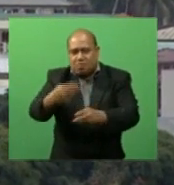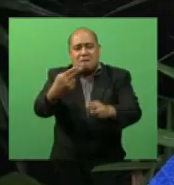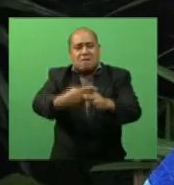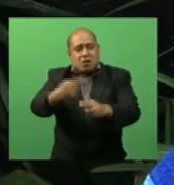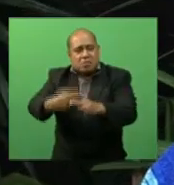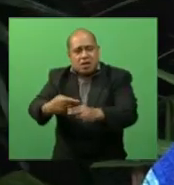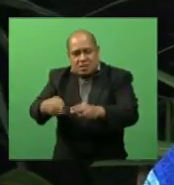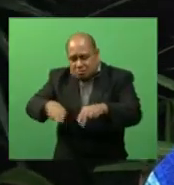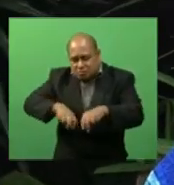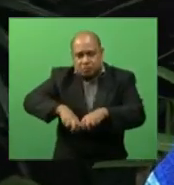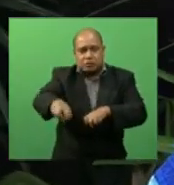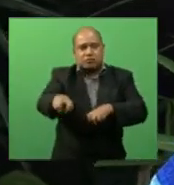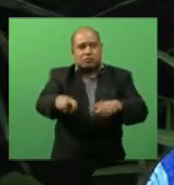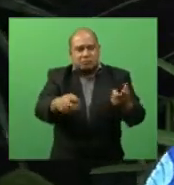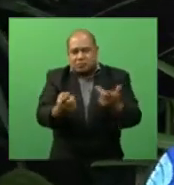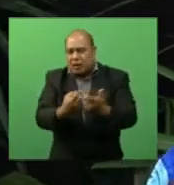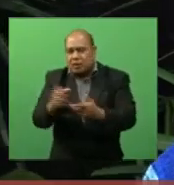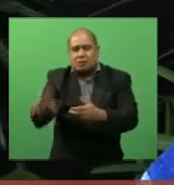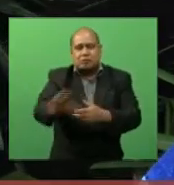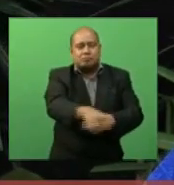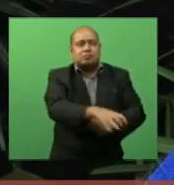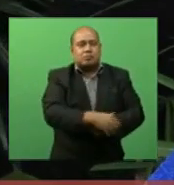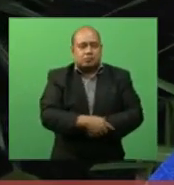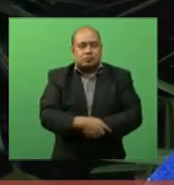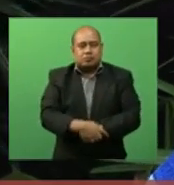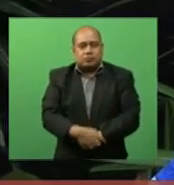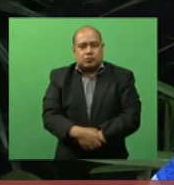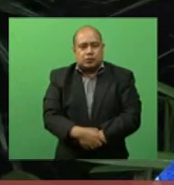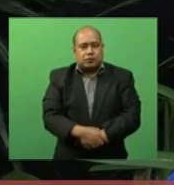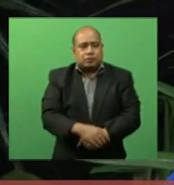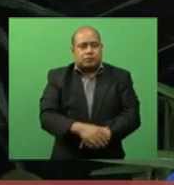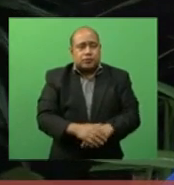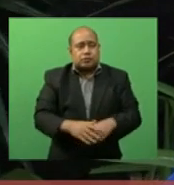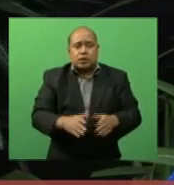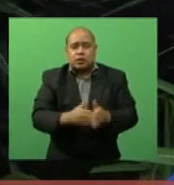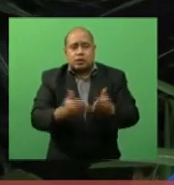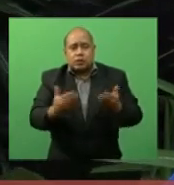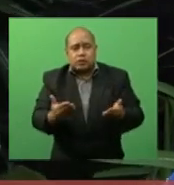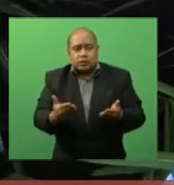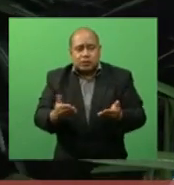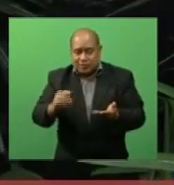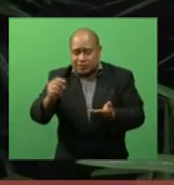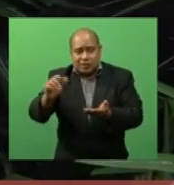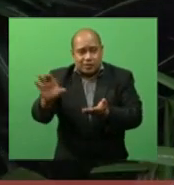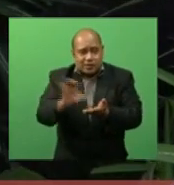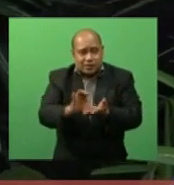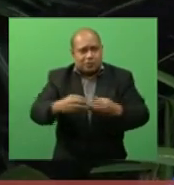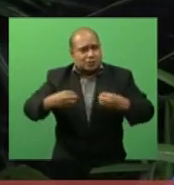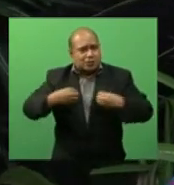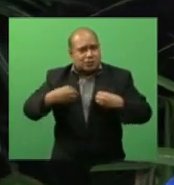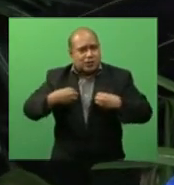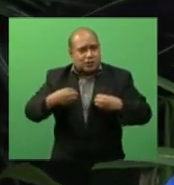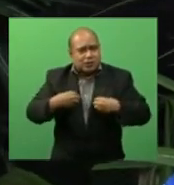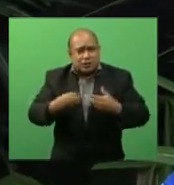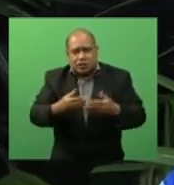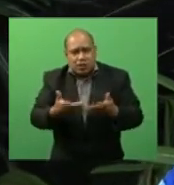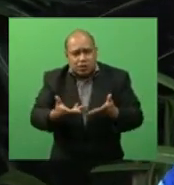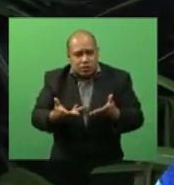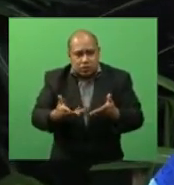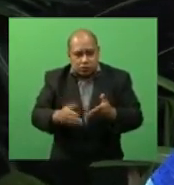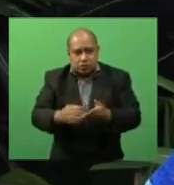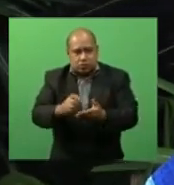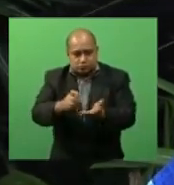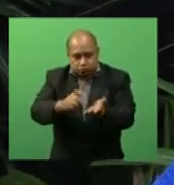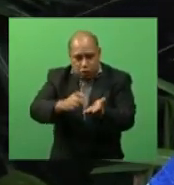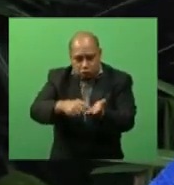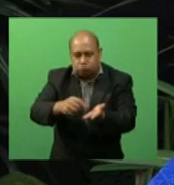businesses. What is the lower interest rate and how the commercial bank comes, how easily commercial banks facilitate this loan facility to the